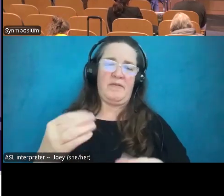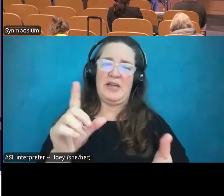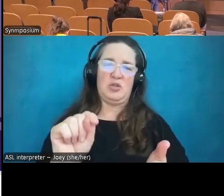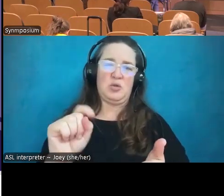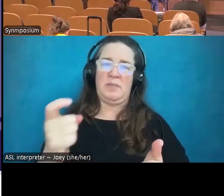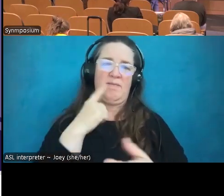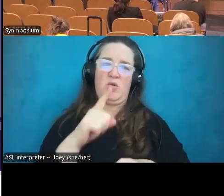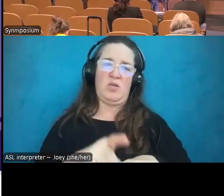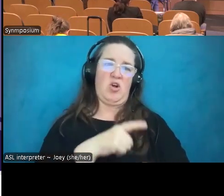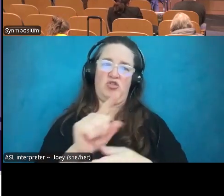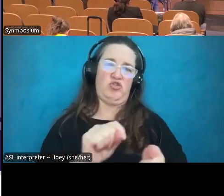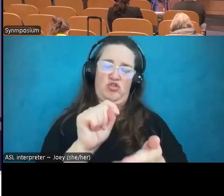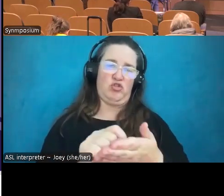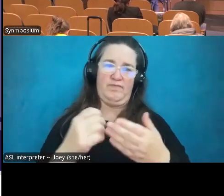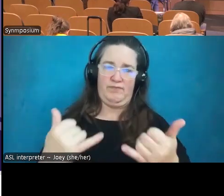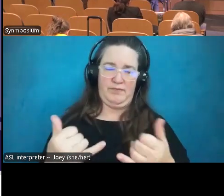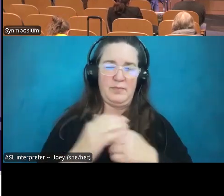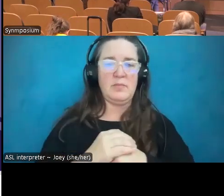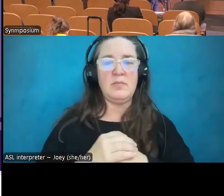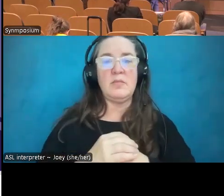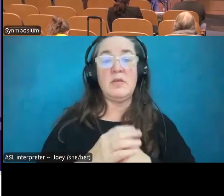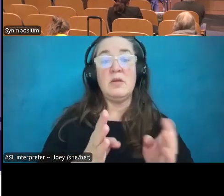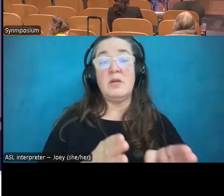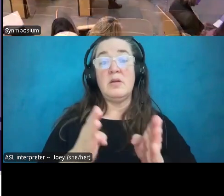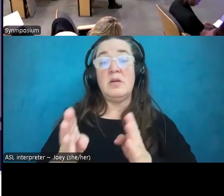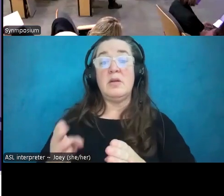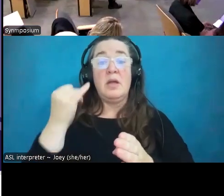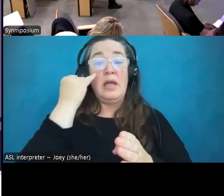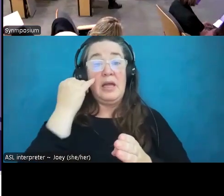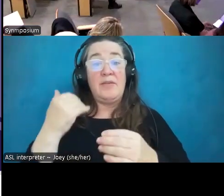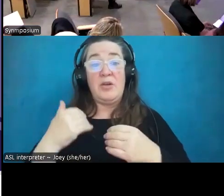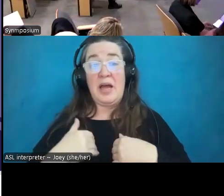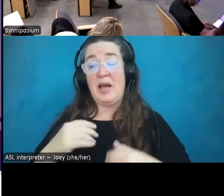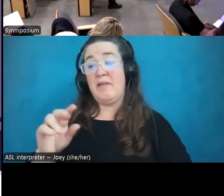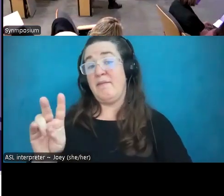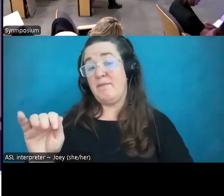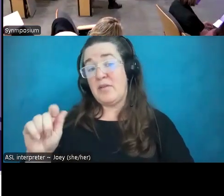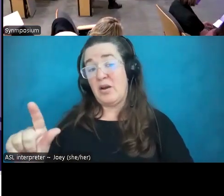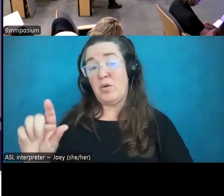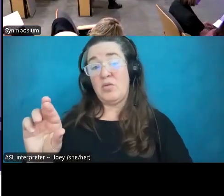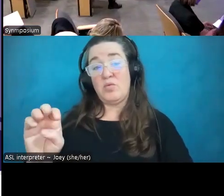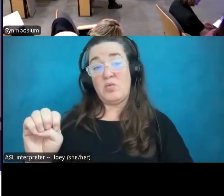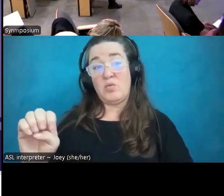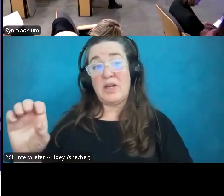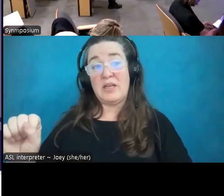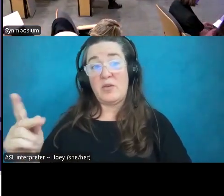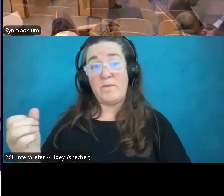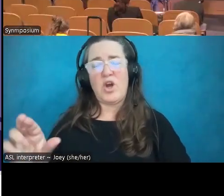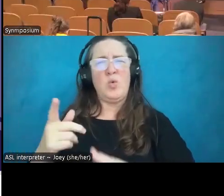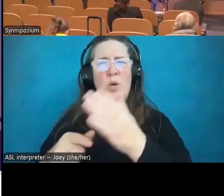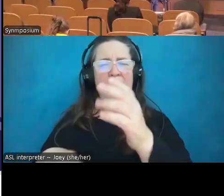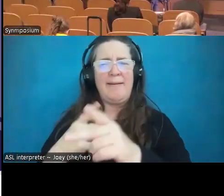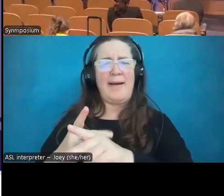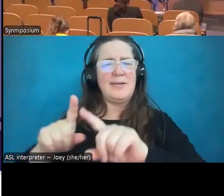patients to find out if they are one of the people who has these viral reservoirs? Like what testing can they get? Yeah, this is